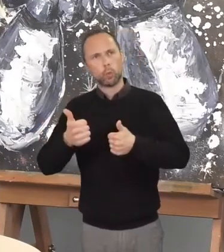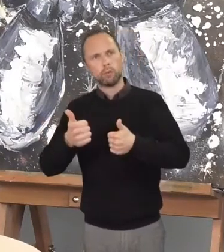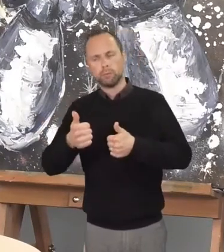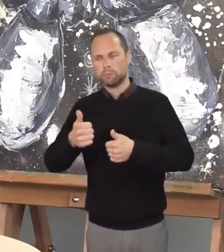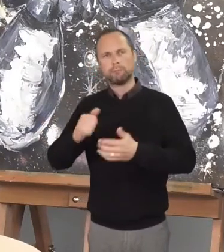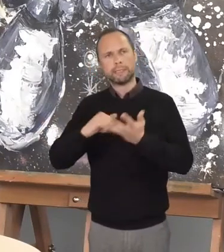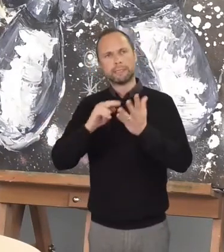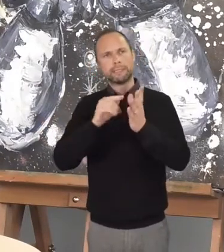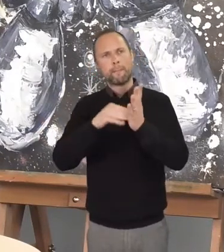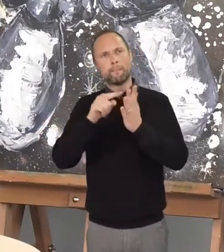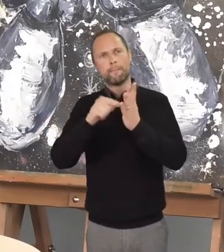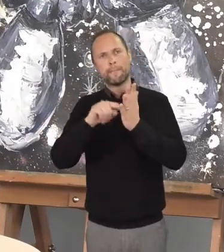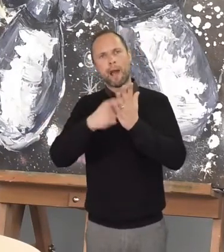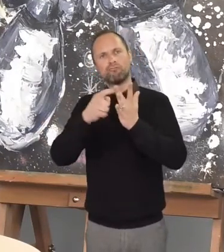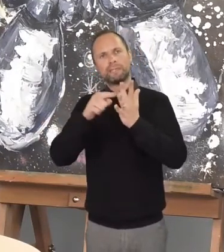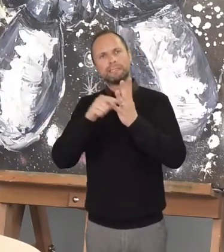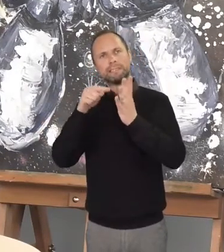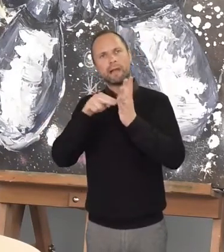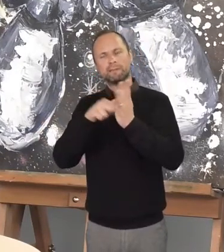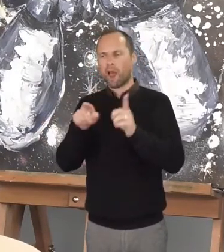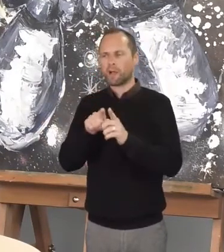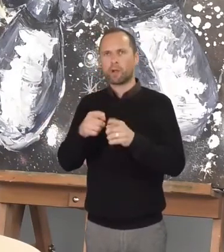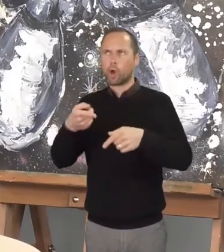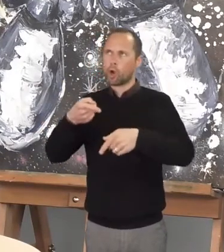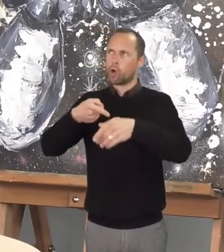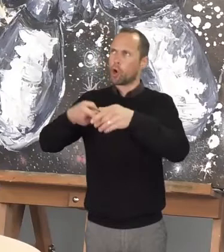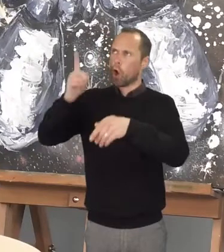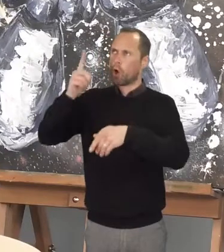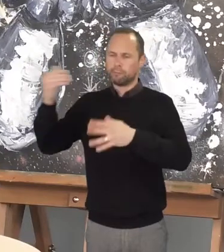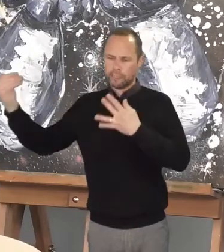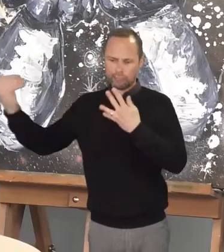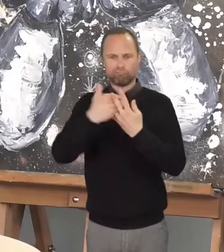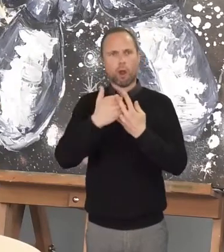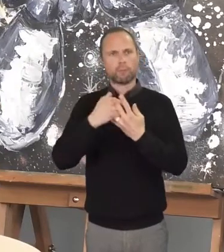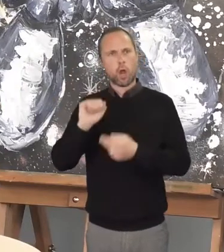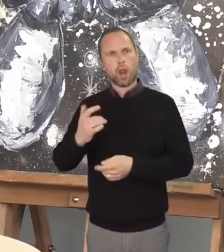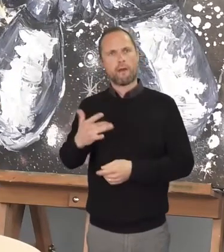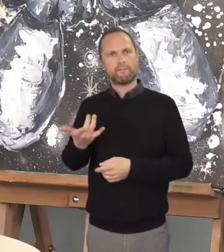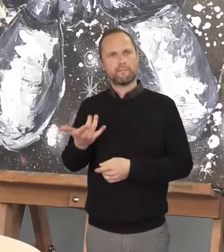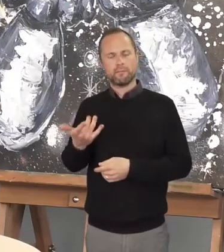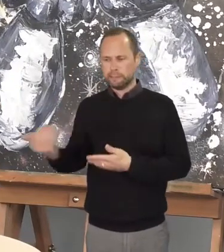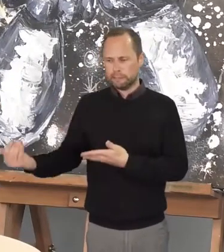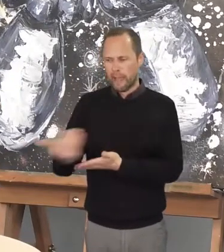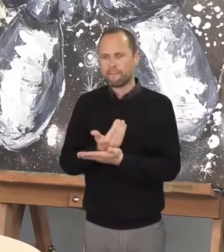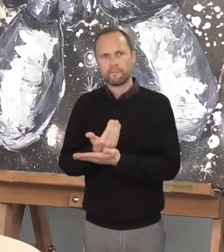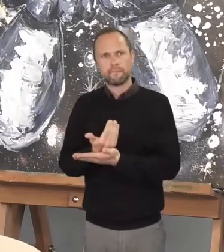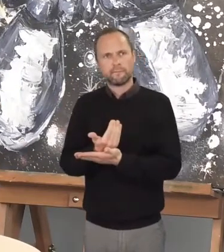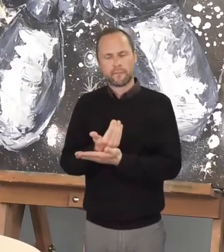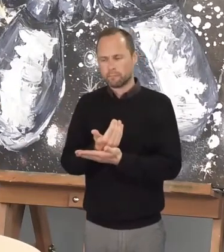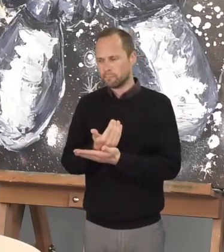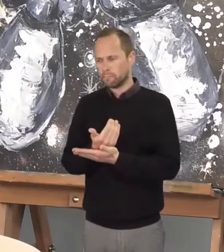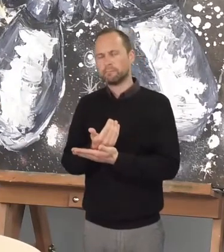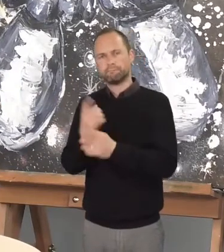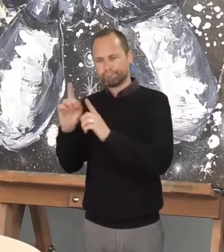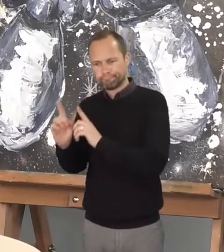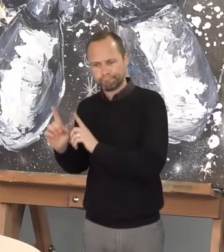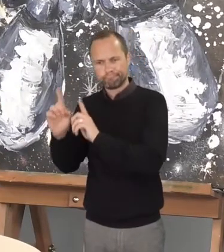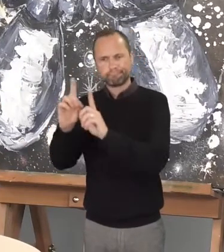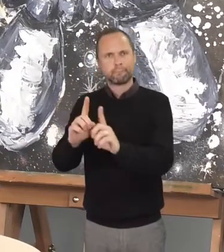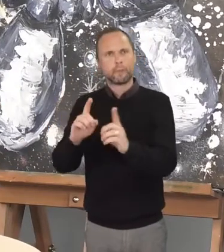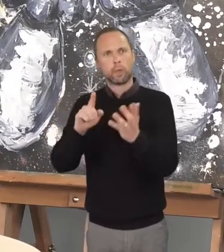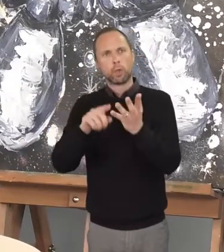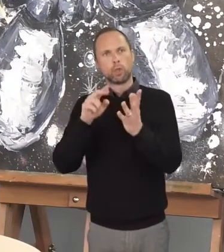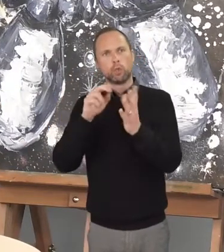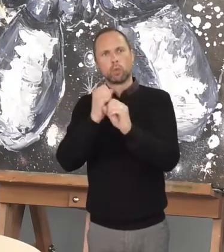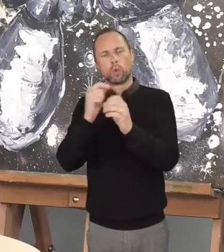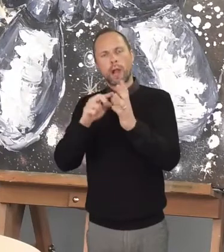godly interruption in their life, and they actually helped Susan to get over the border to safety in Uganda. Now, unfortunately, they actually